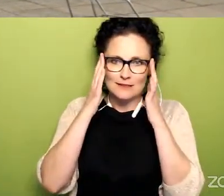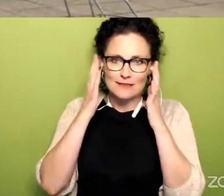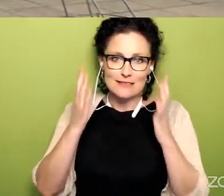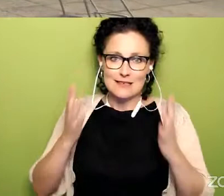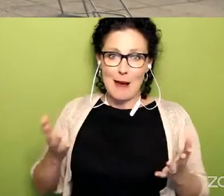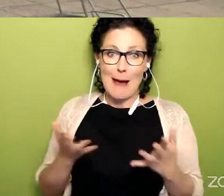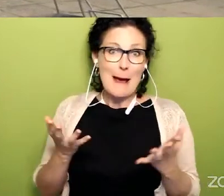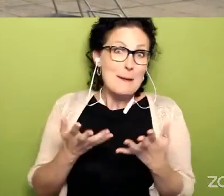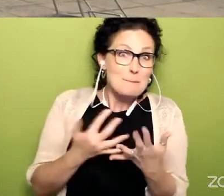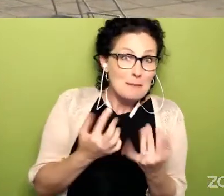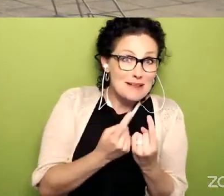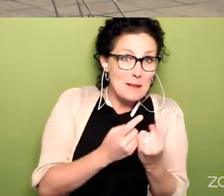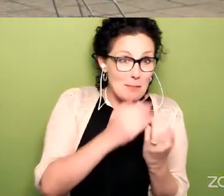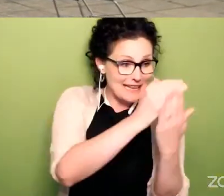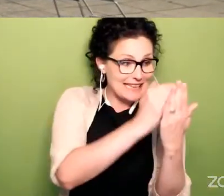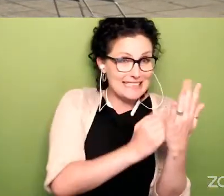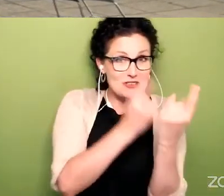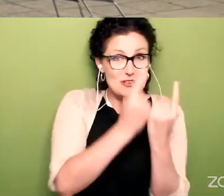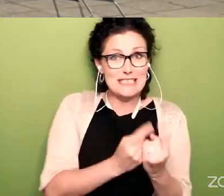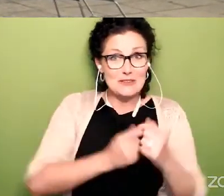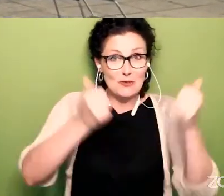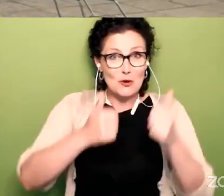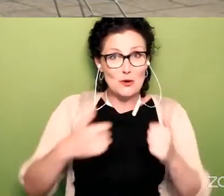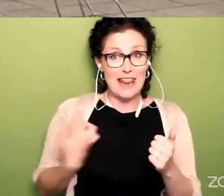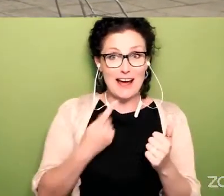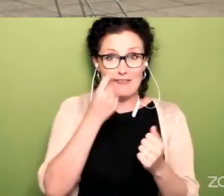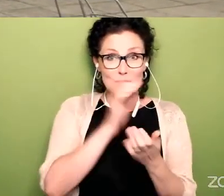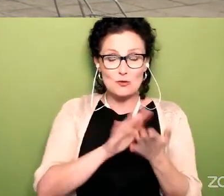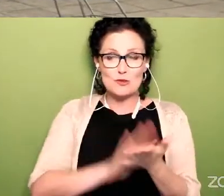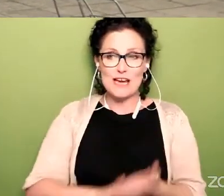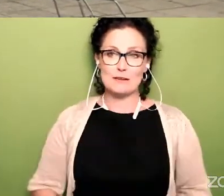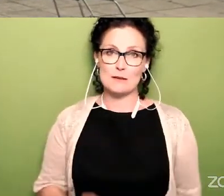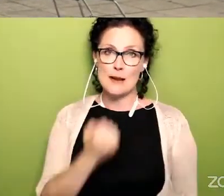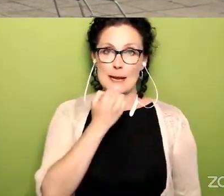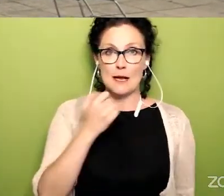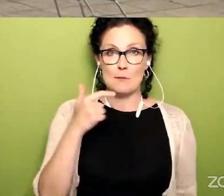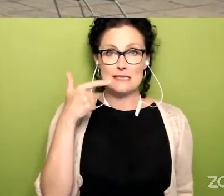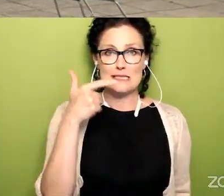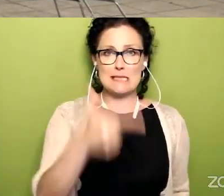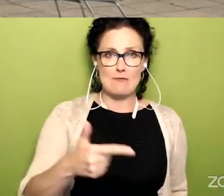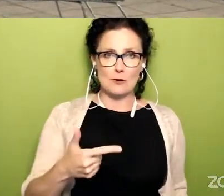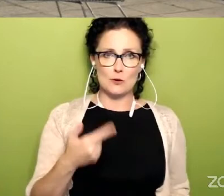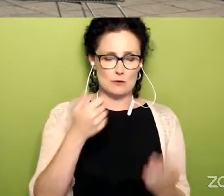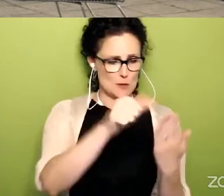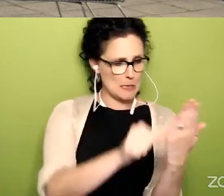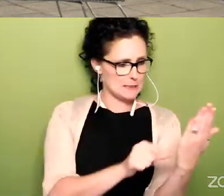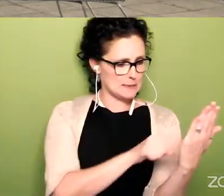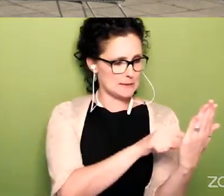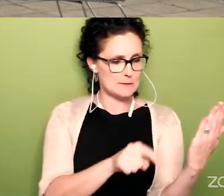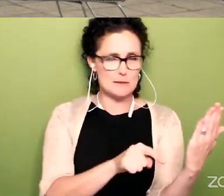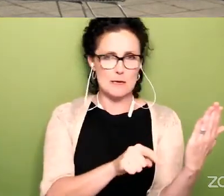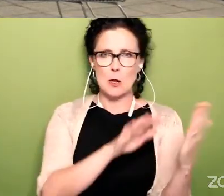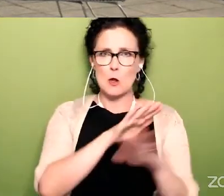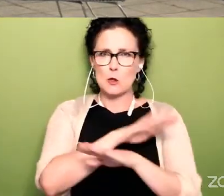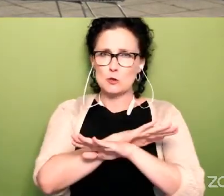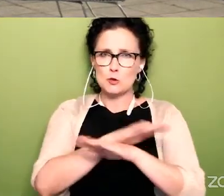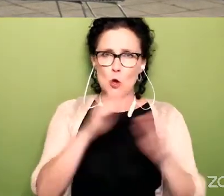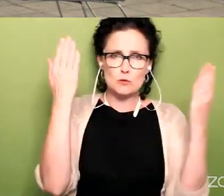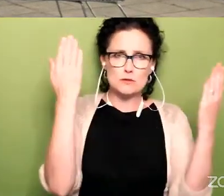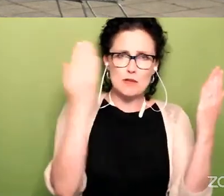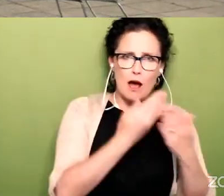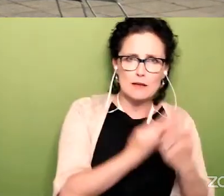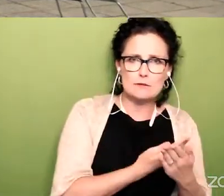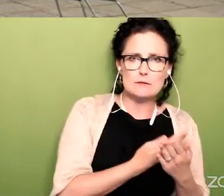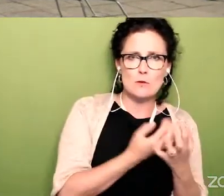There is no darkness without light, and no light without darkness. Where you find one, the other